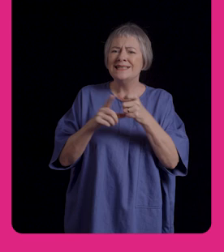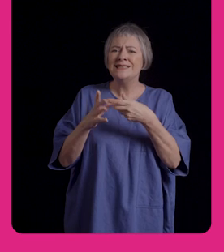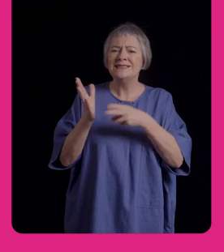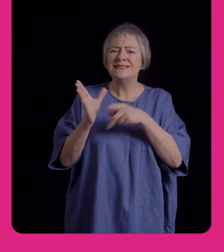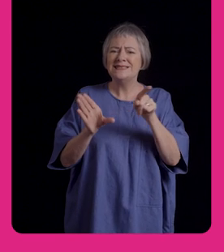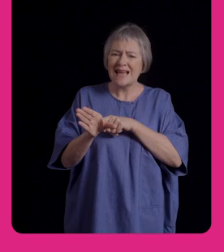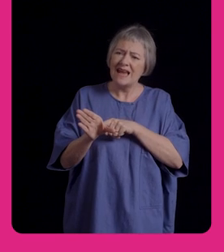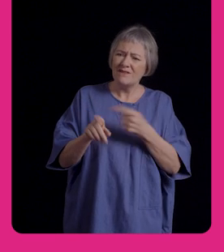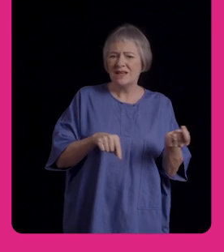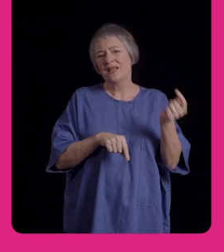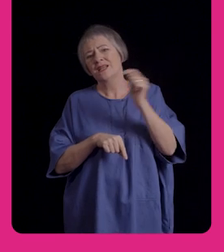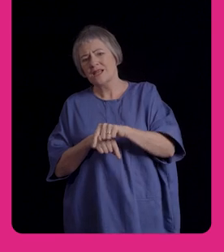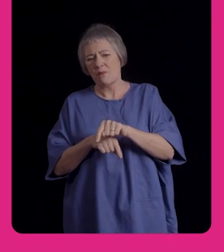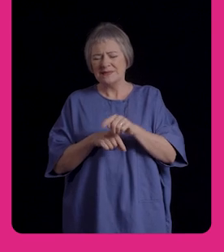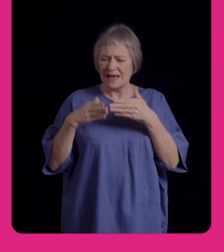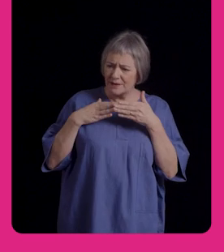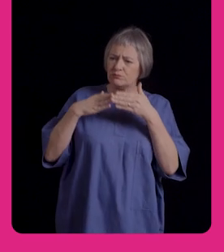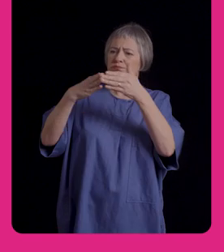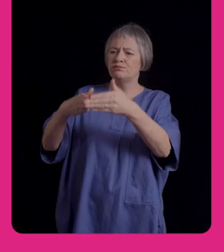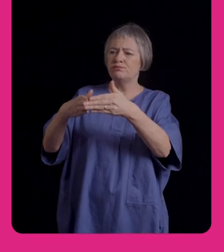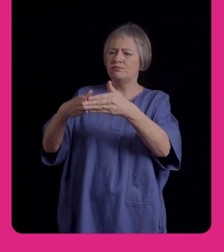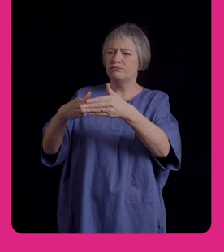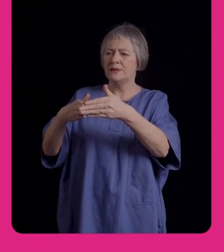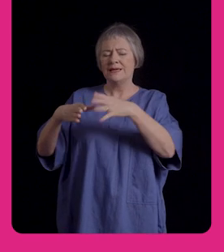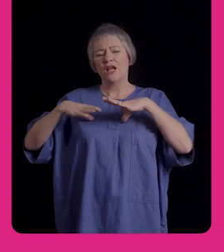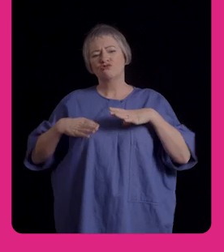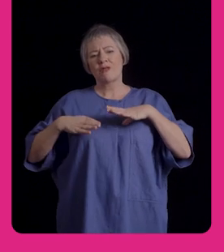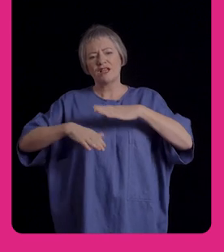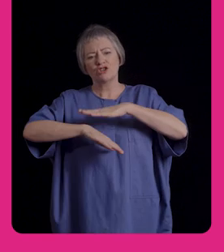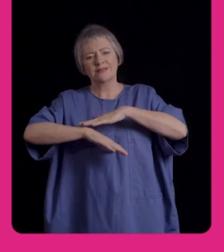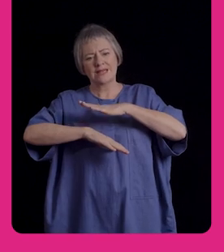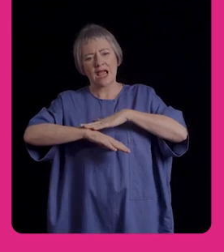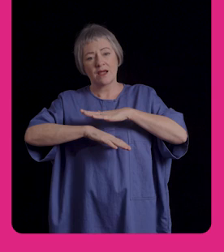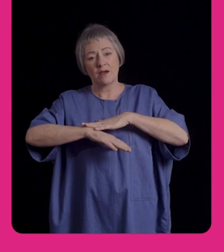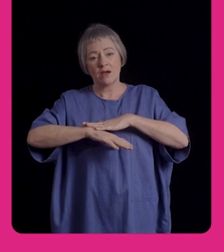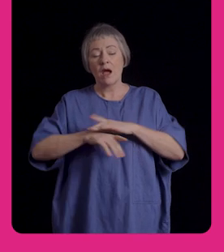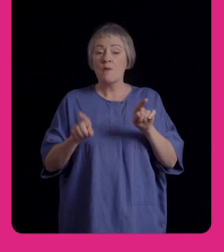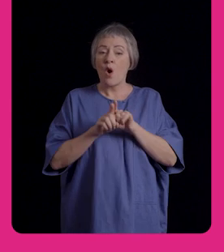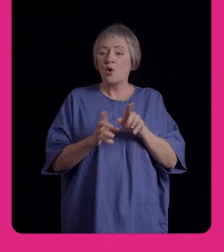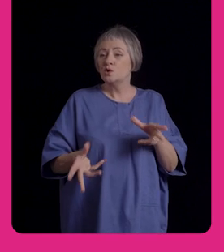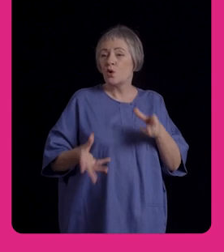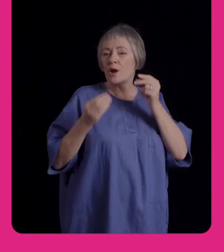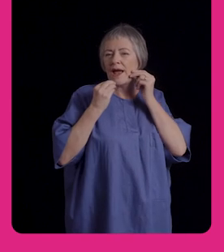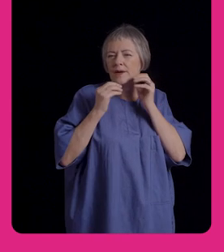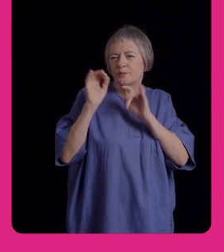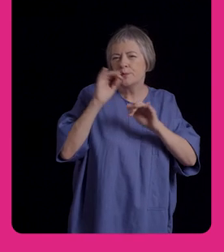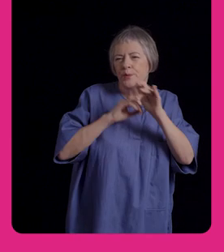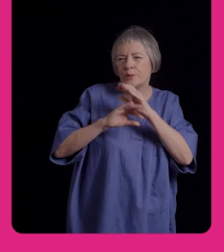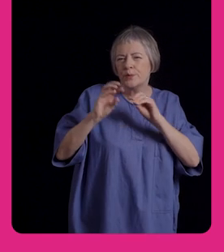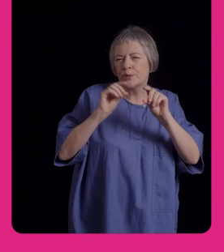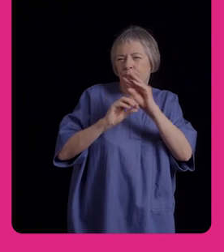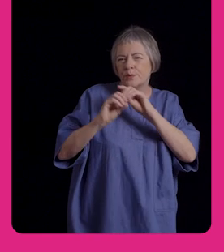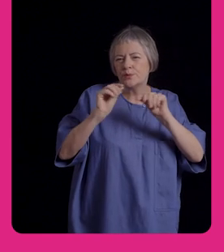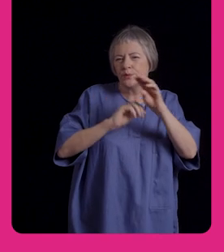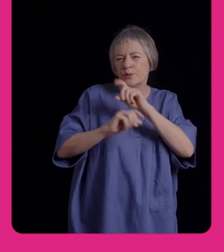"Davy, Tam says boat's taking the crew ashore. It's leisure time. Come on, lad." And you've also heard like mutterings. You've definitely